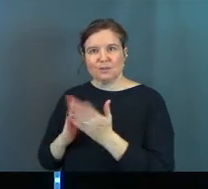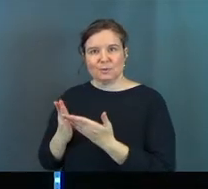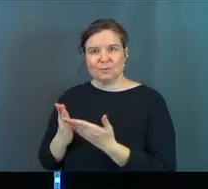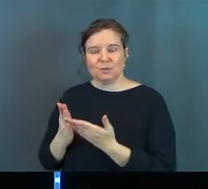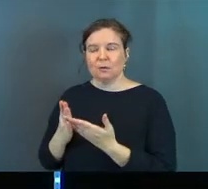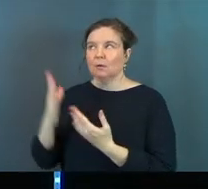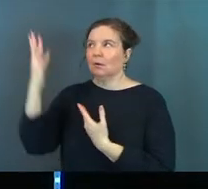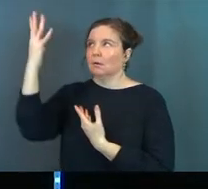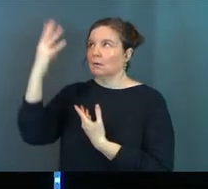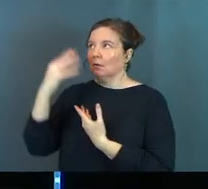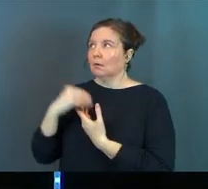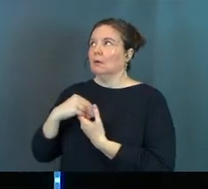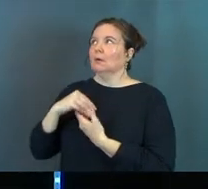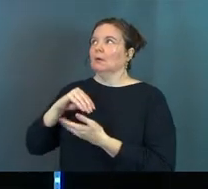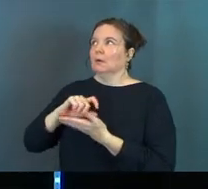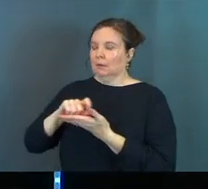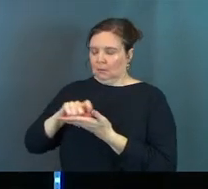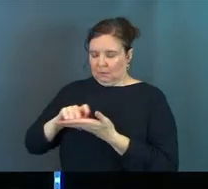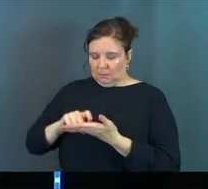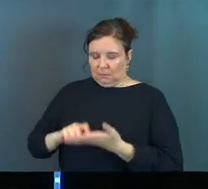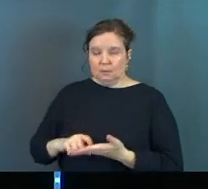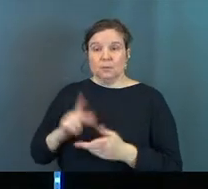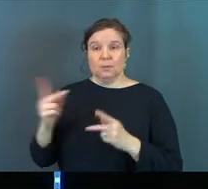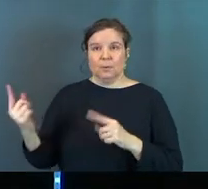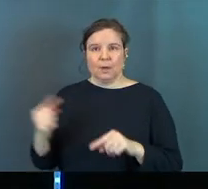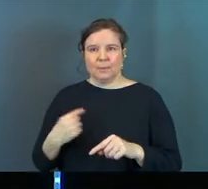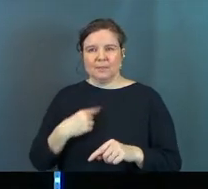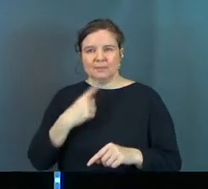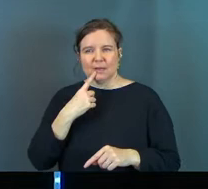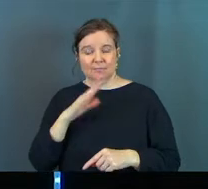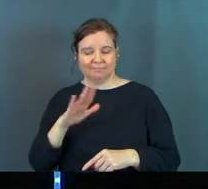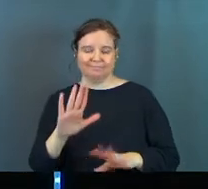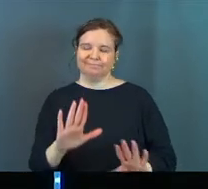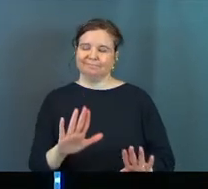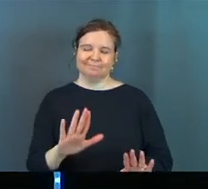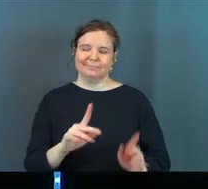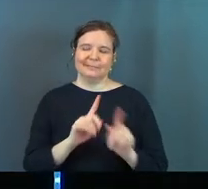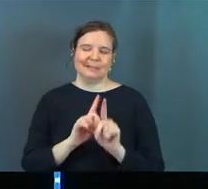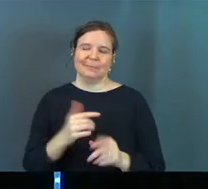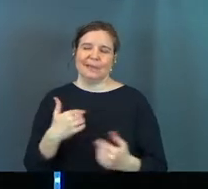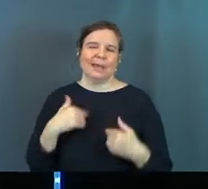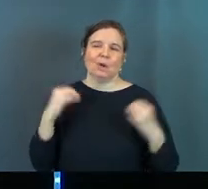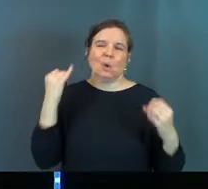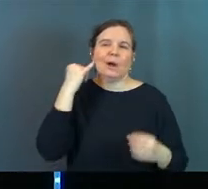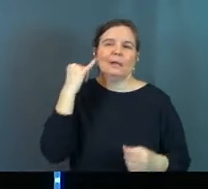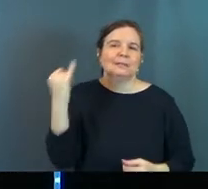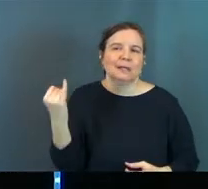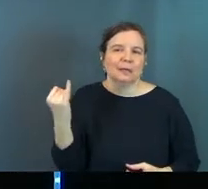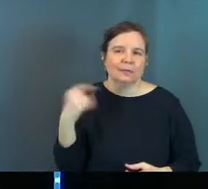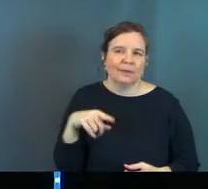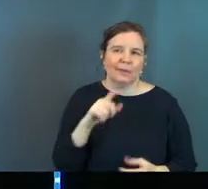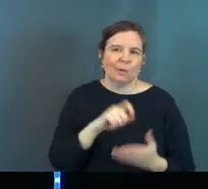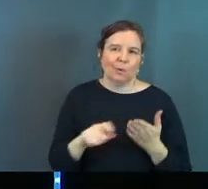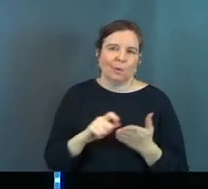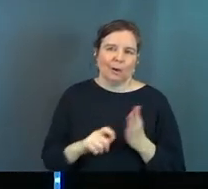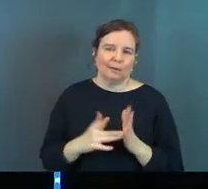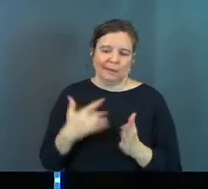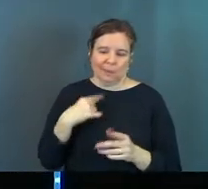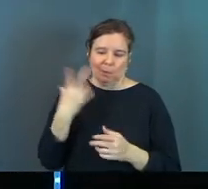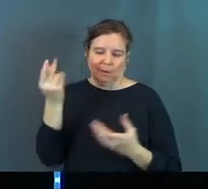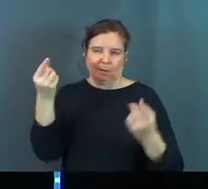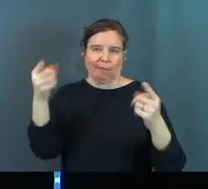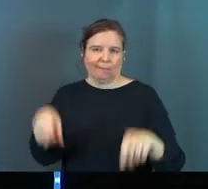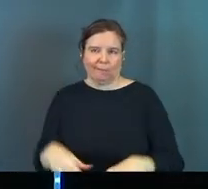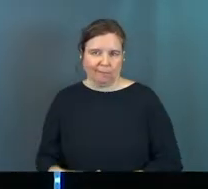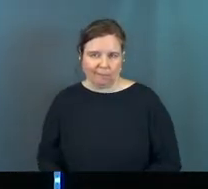scripture. So people will come along and they will say, you know what, the disciples, they had no idea that this is where this was all